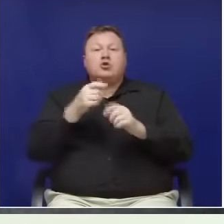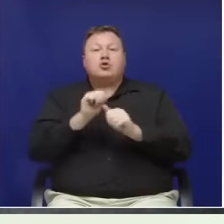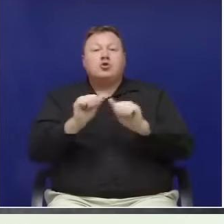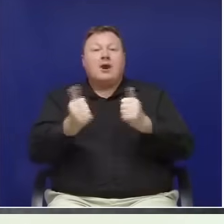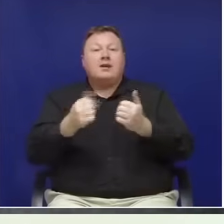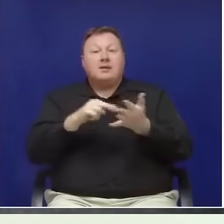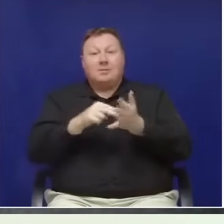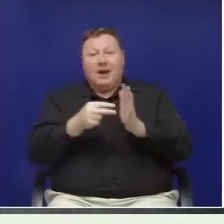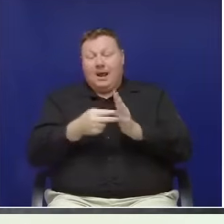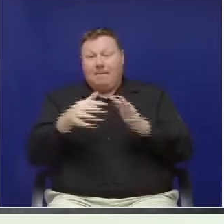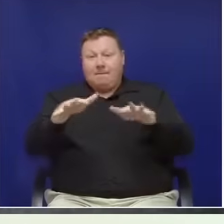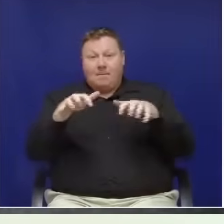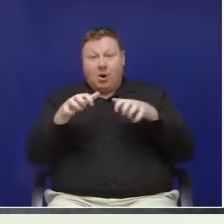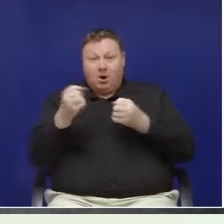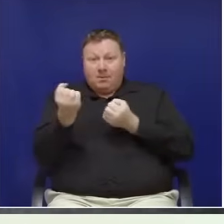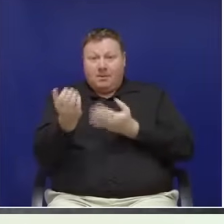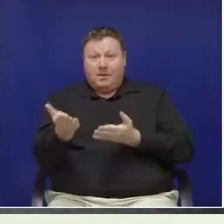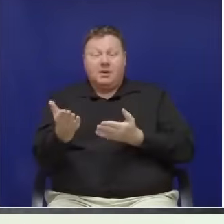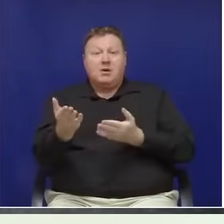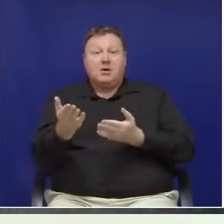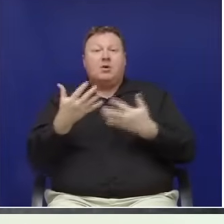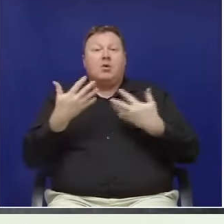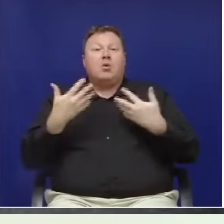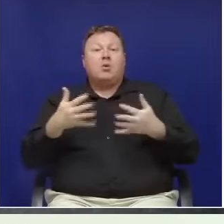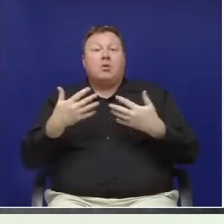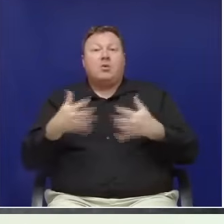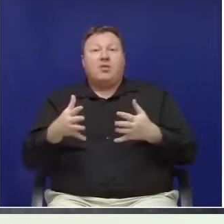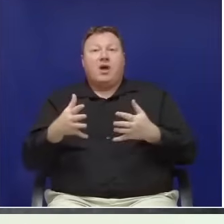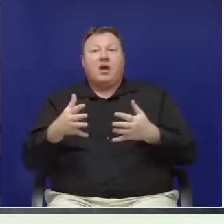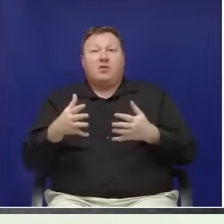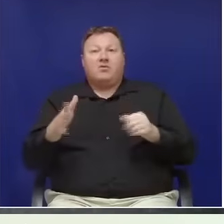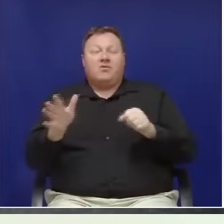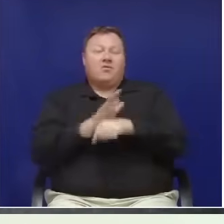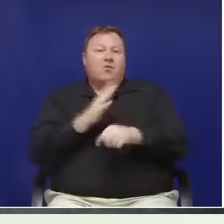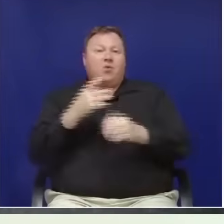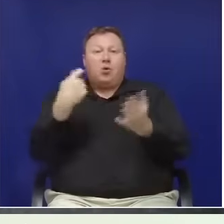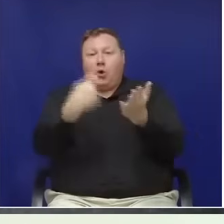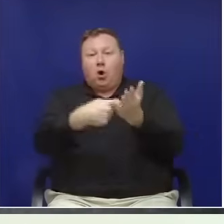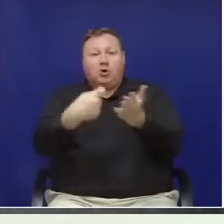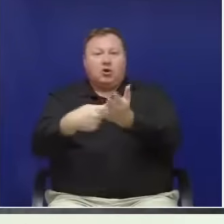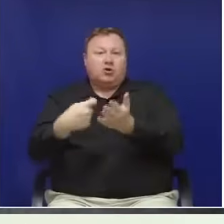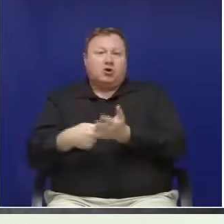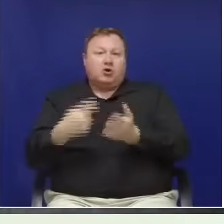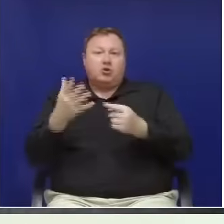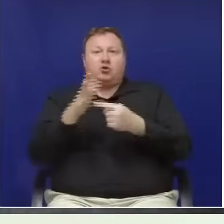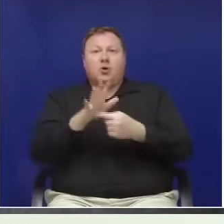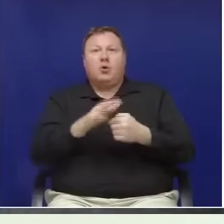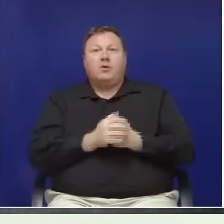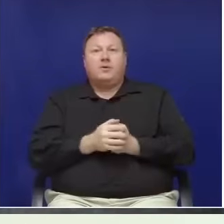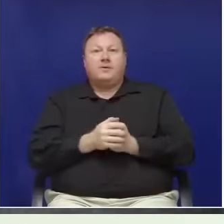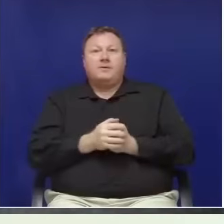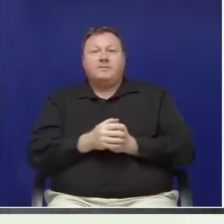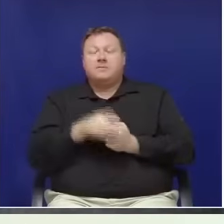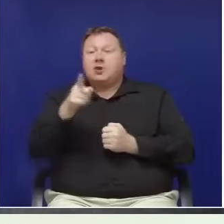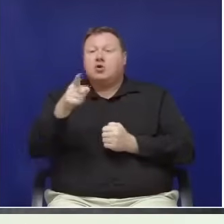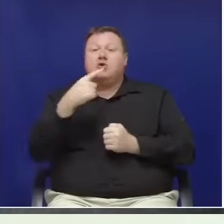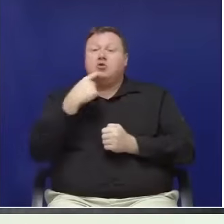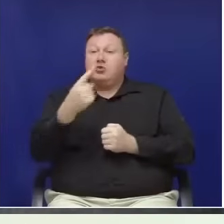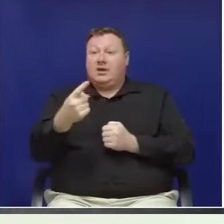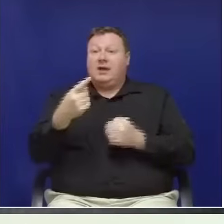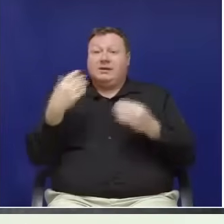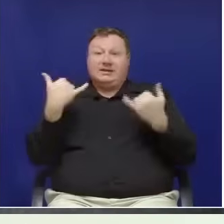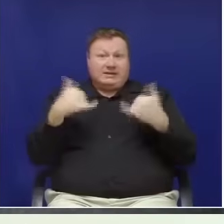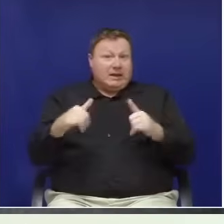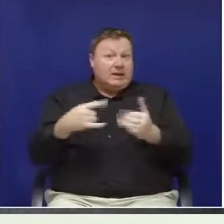Parliament without a comprehensive costing, and you say that those modalities are still under discussion